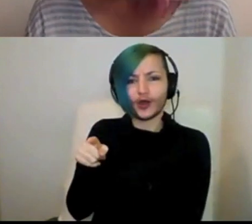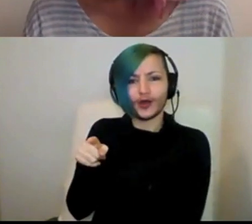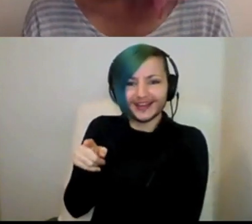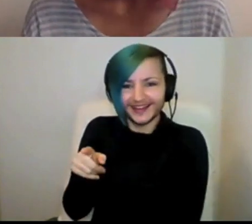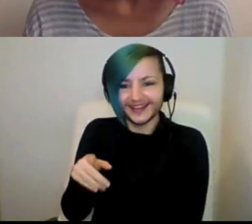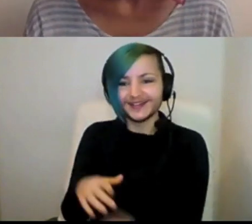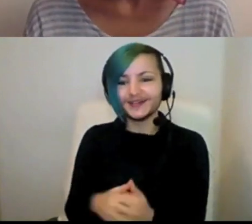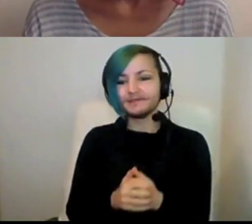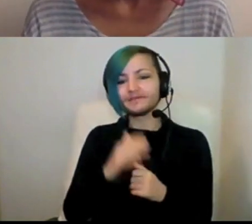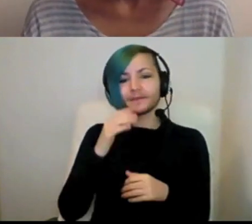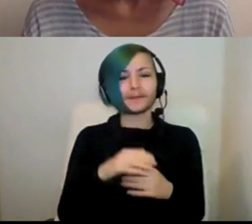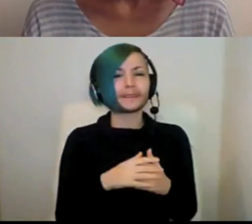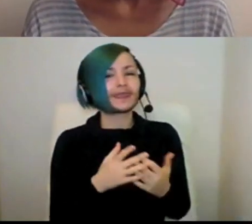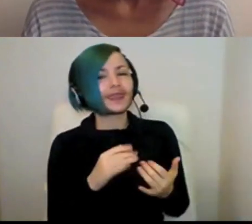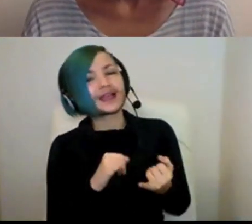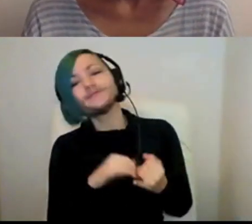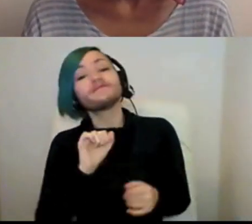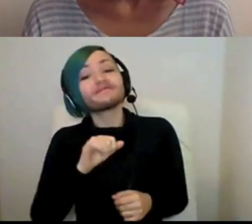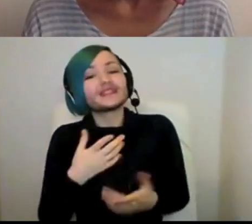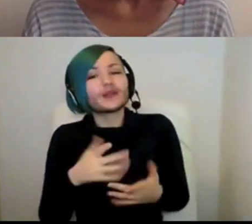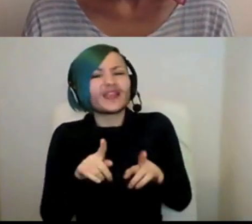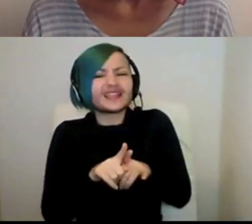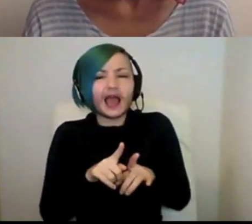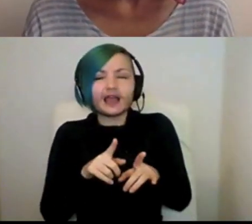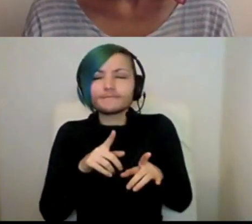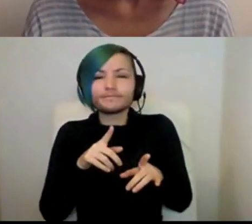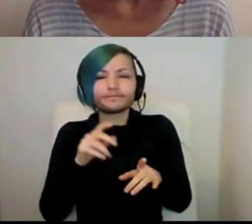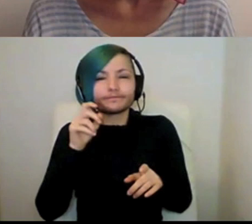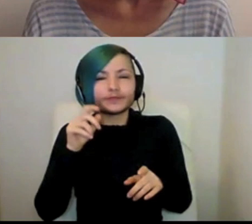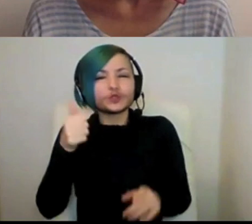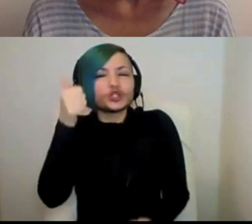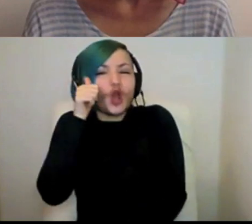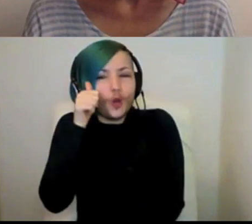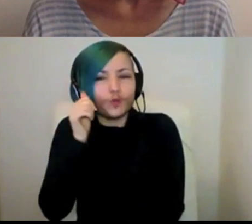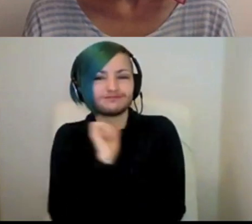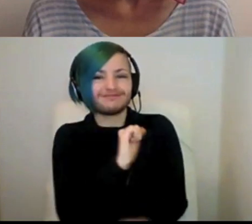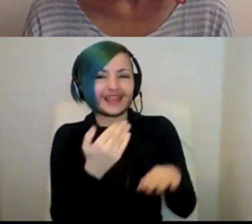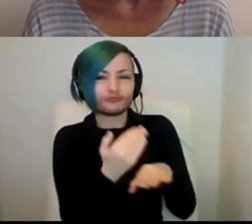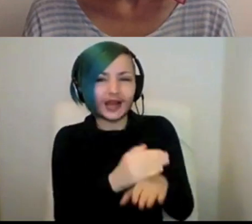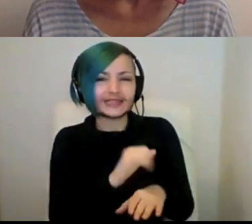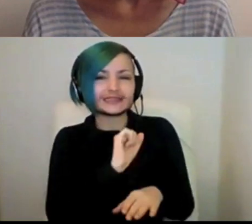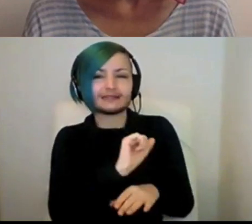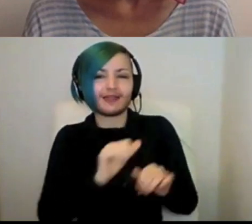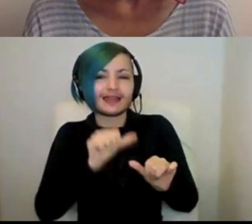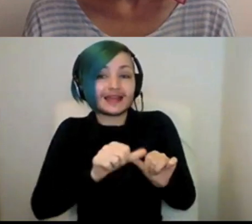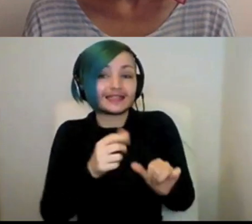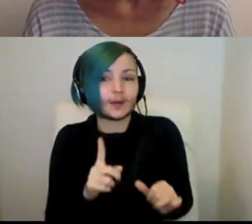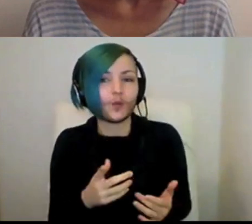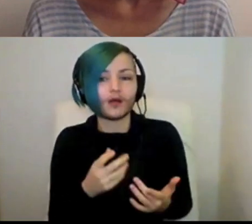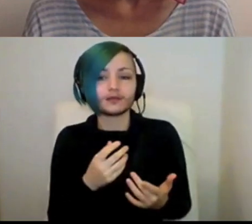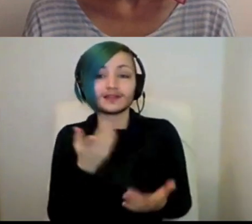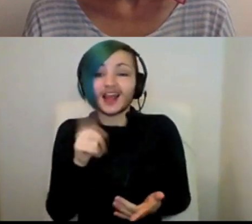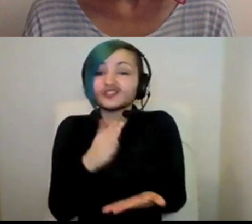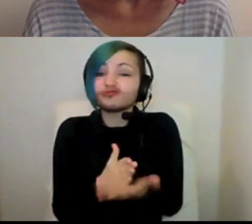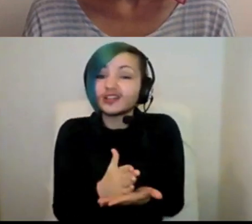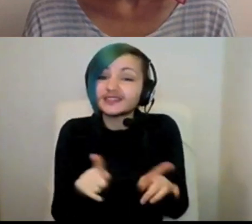of an intuitive knowledge of their practice and where it is developing to, and it's, you know, and trust. There's a